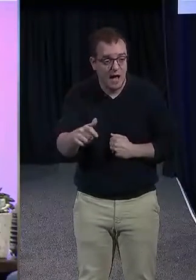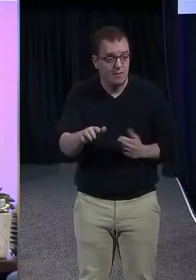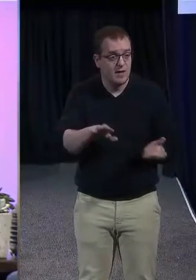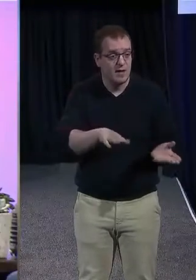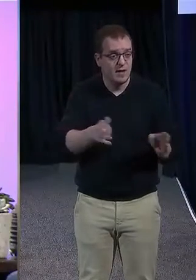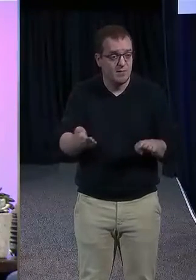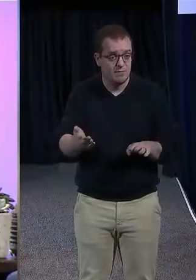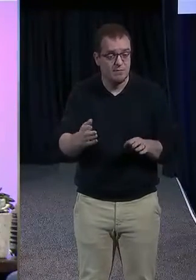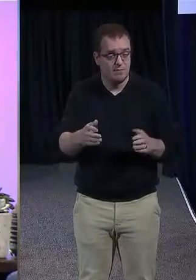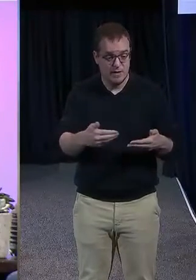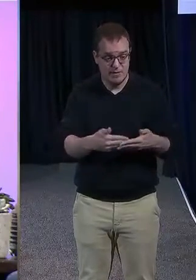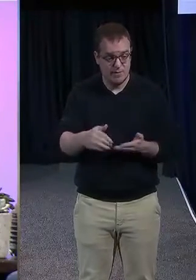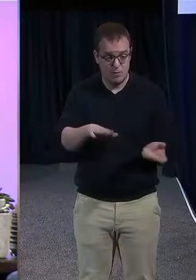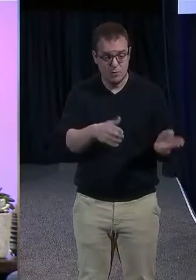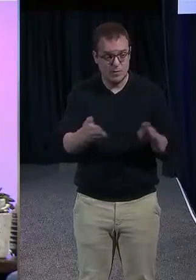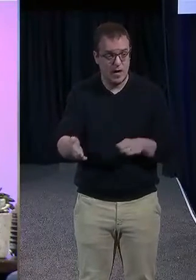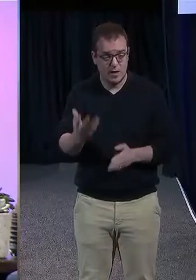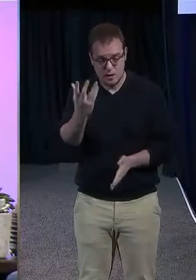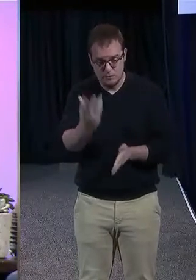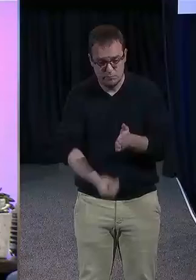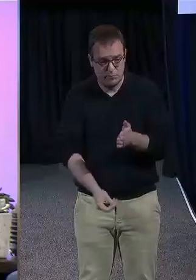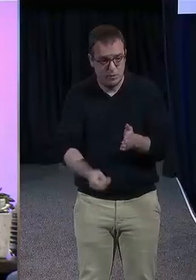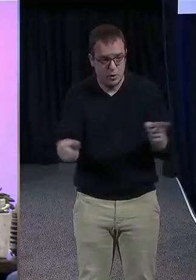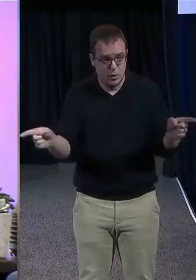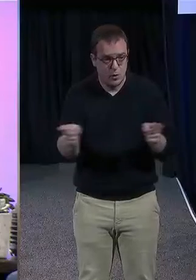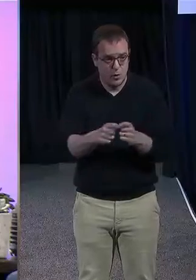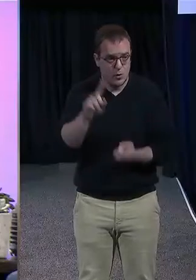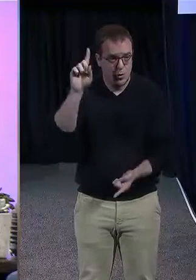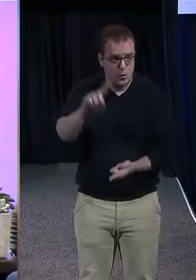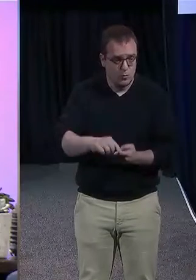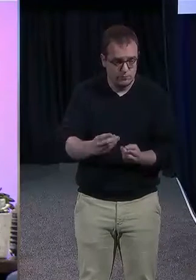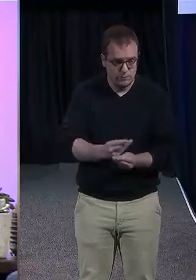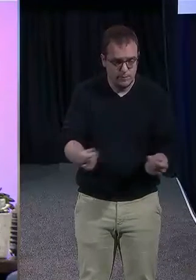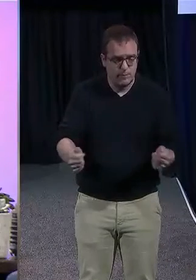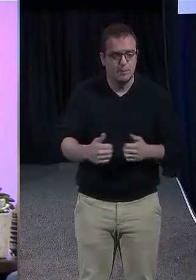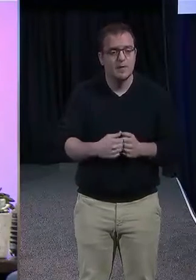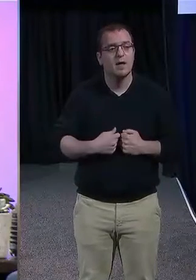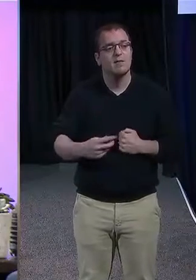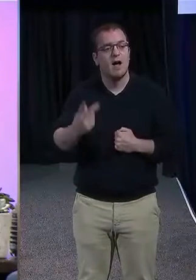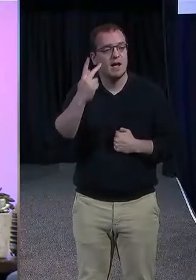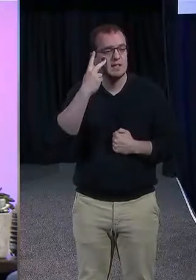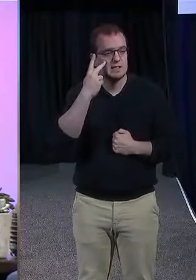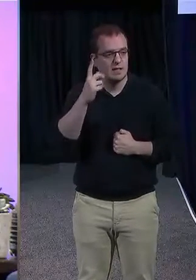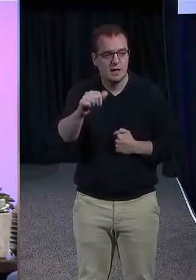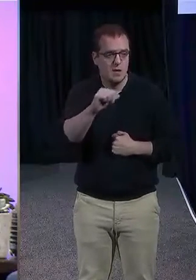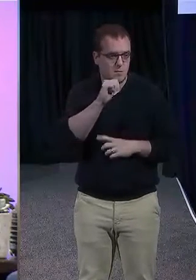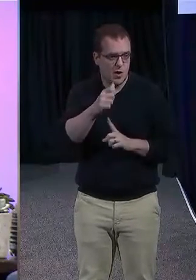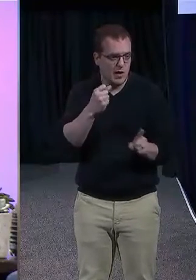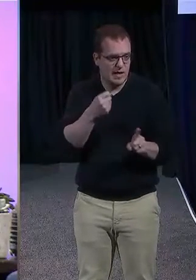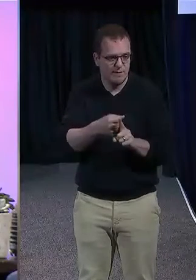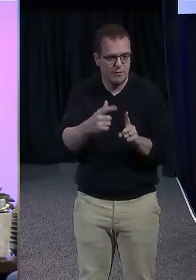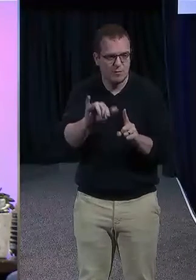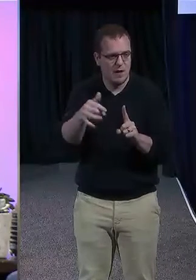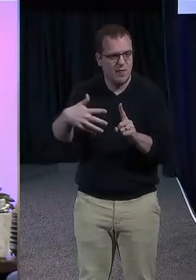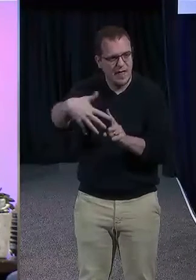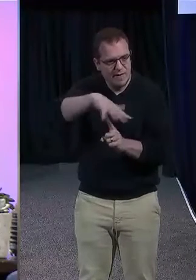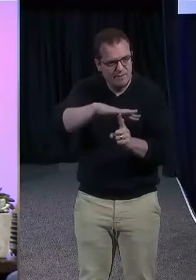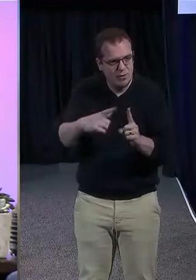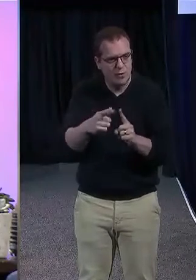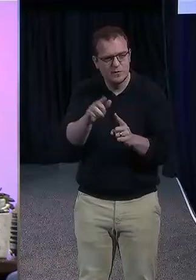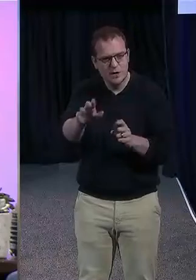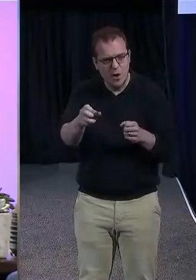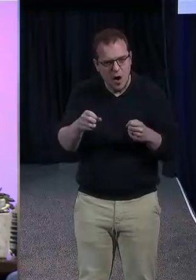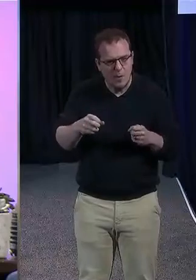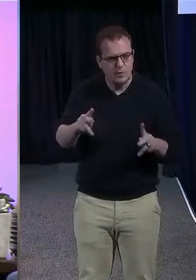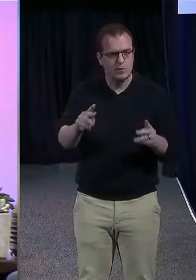mortality, until I see redlining not influence the environmental opportunities